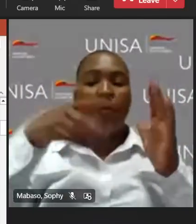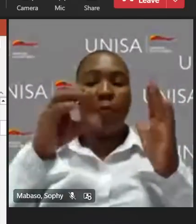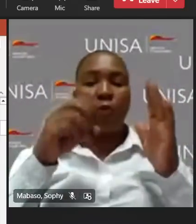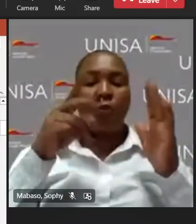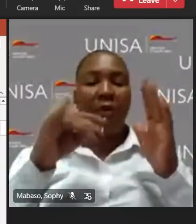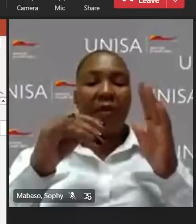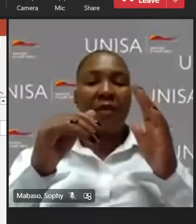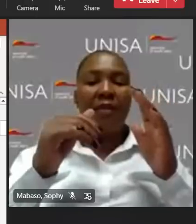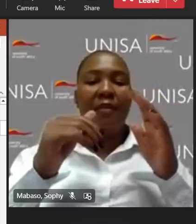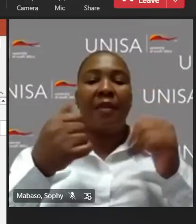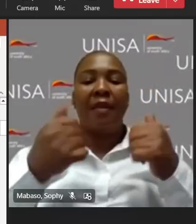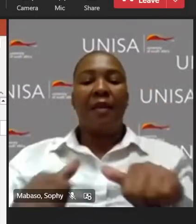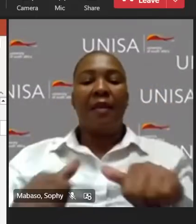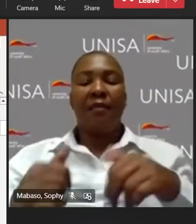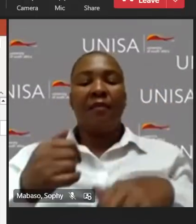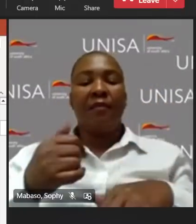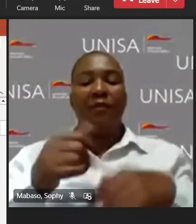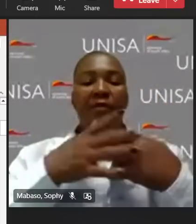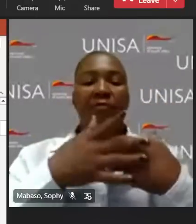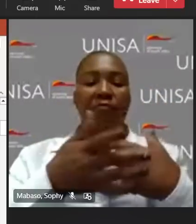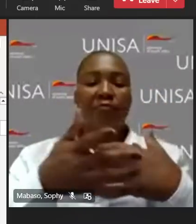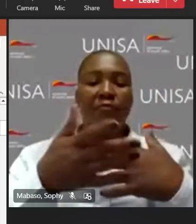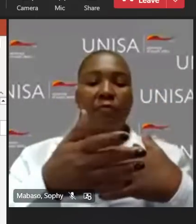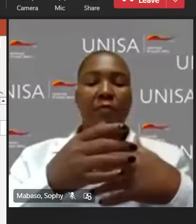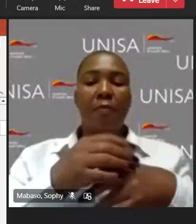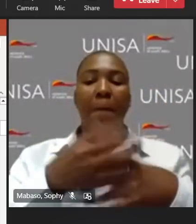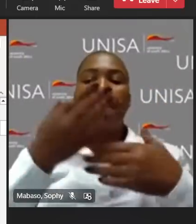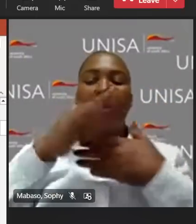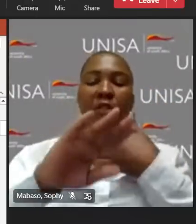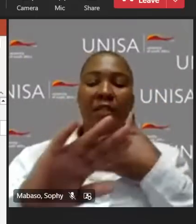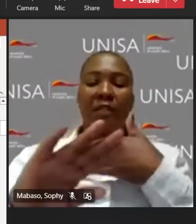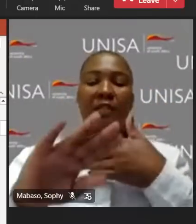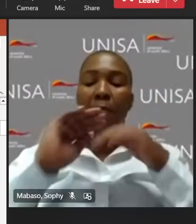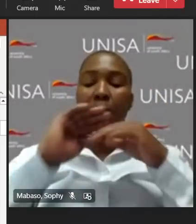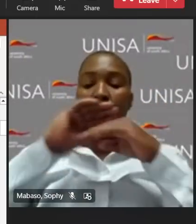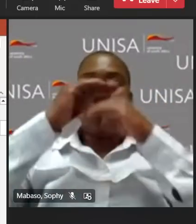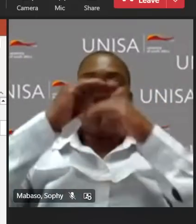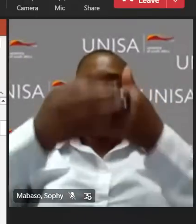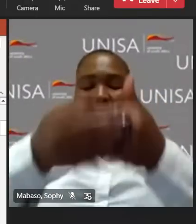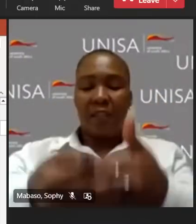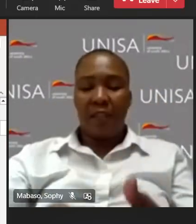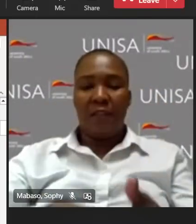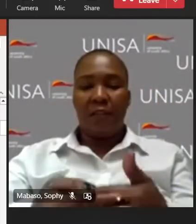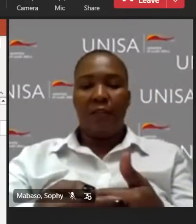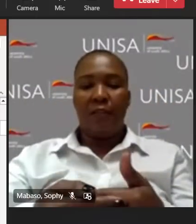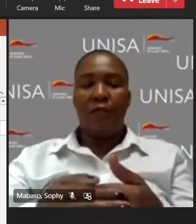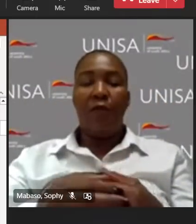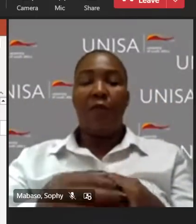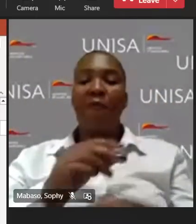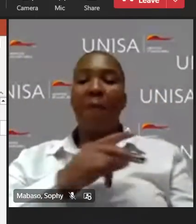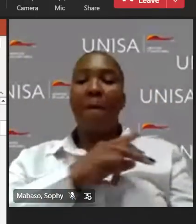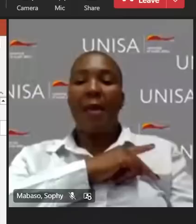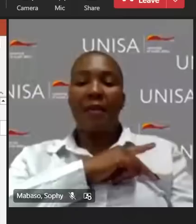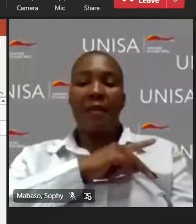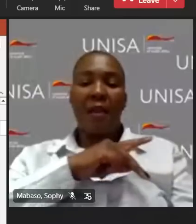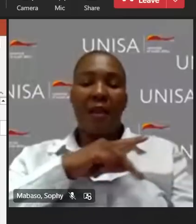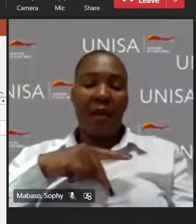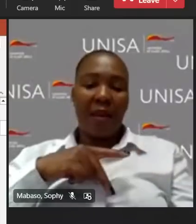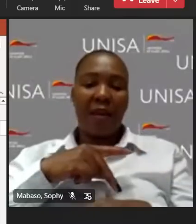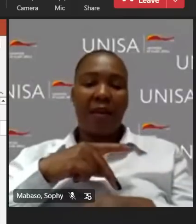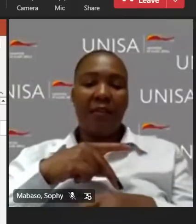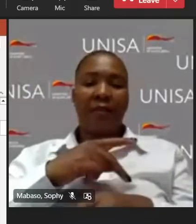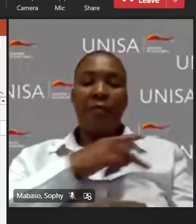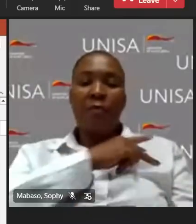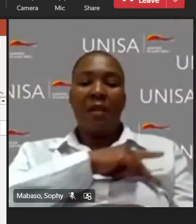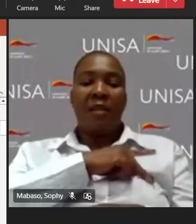And we'll talk about quotation and pro forma invoice payment methods, different references that need to be used when